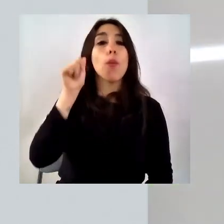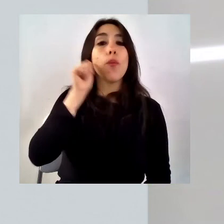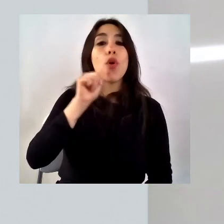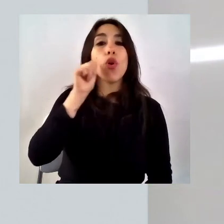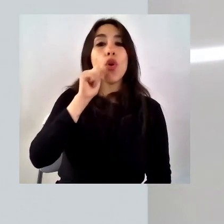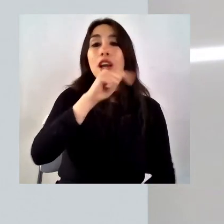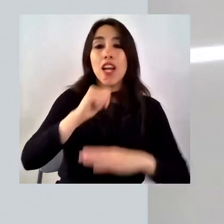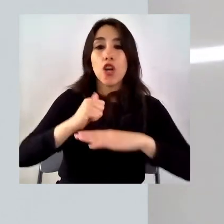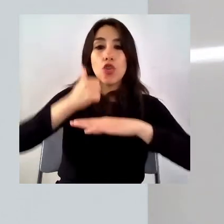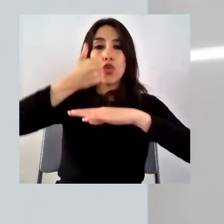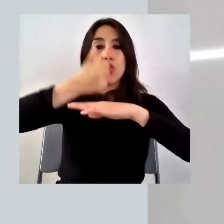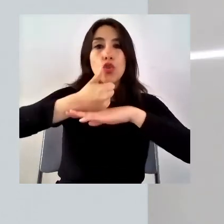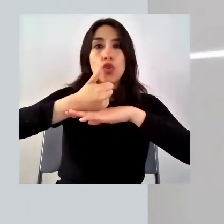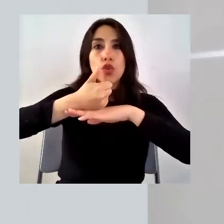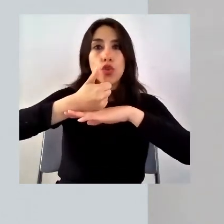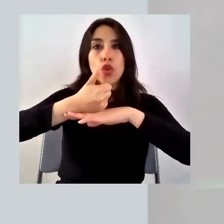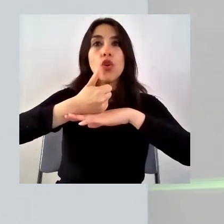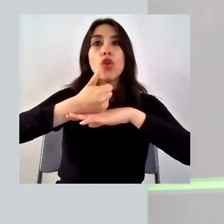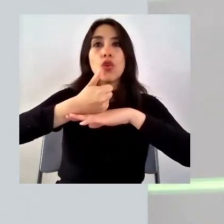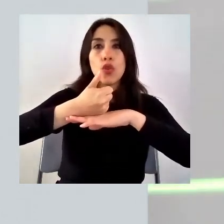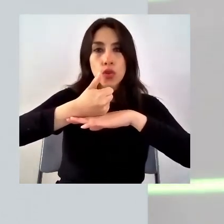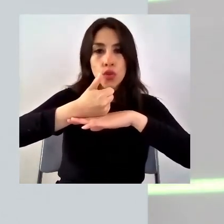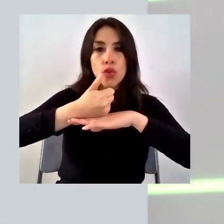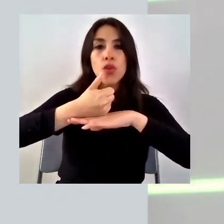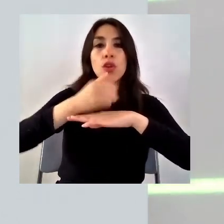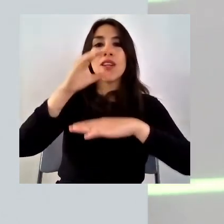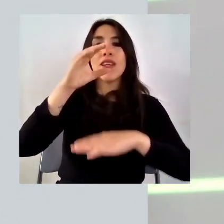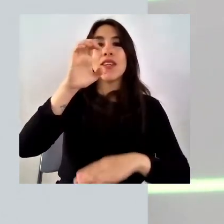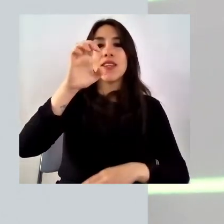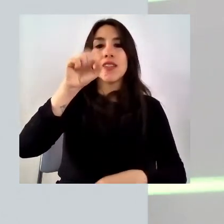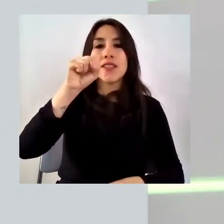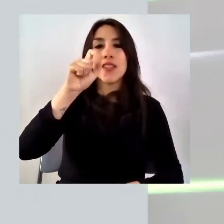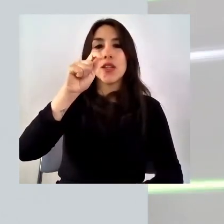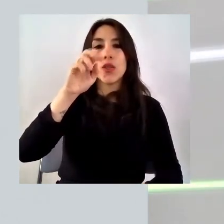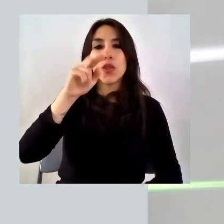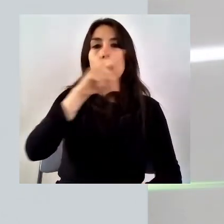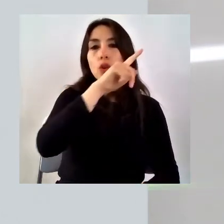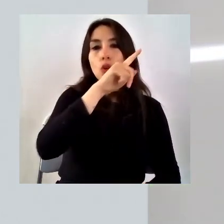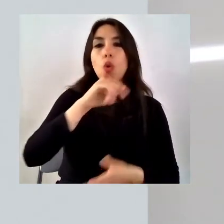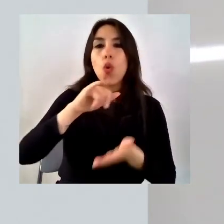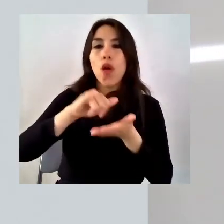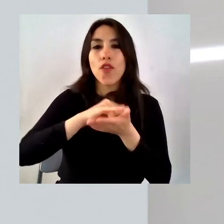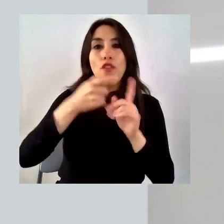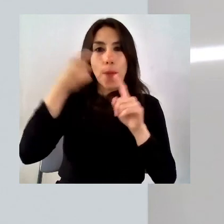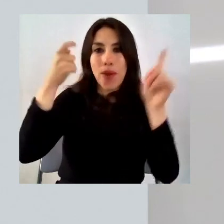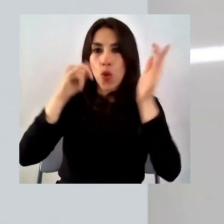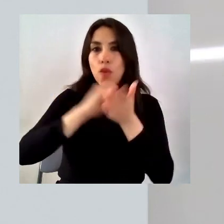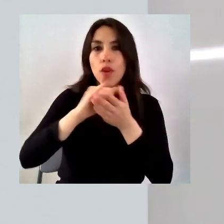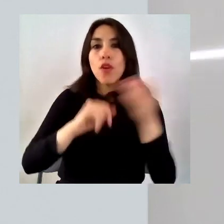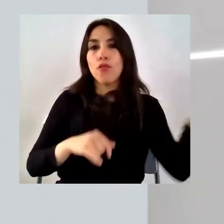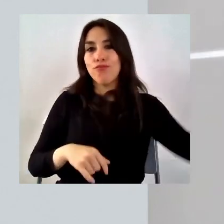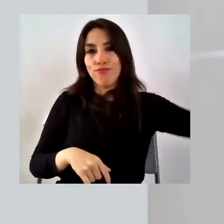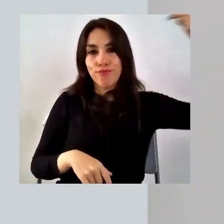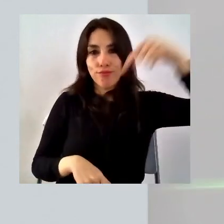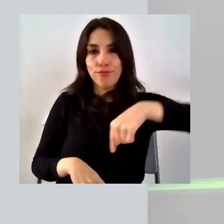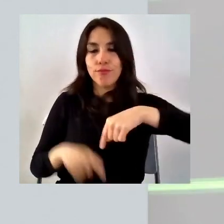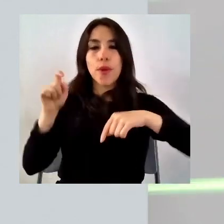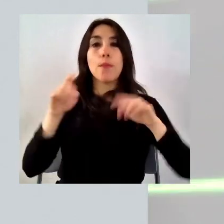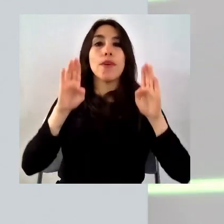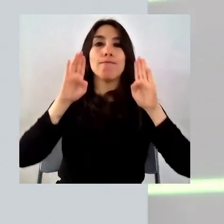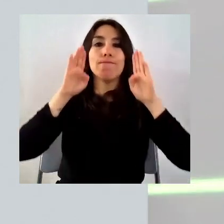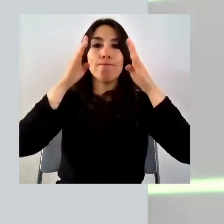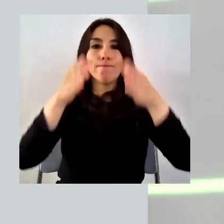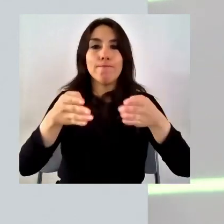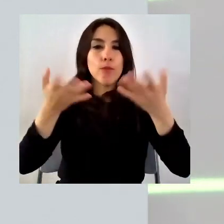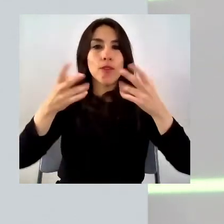at Accenture, who joined us from New York. Laurie leads global research and thought